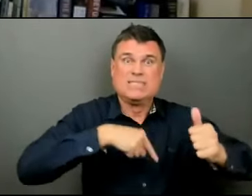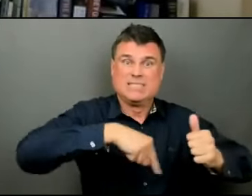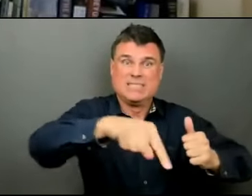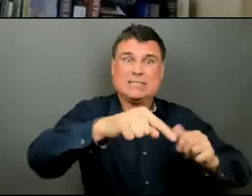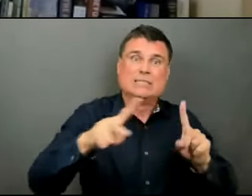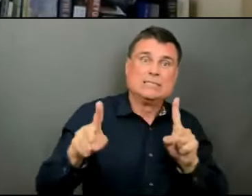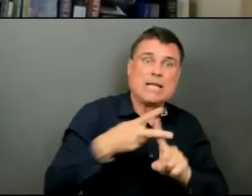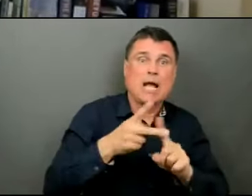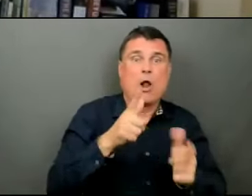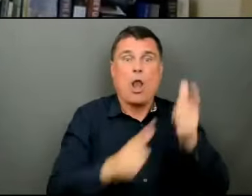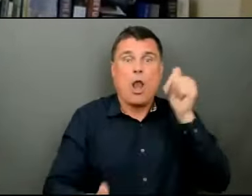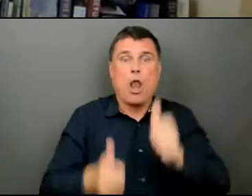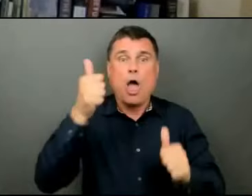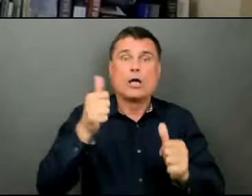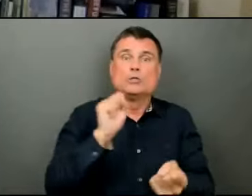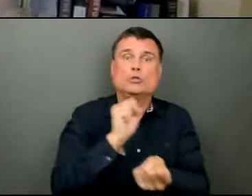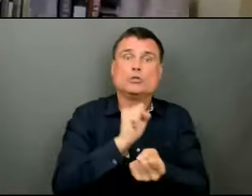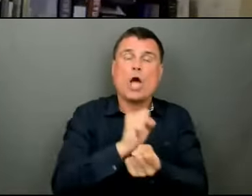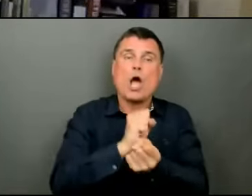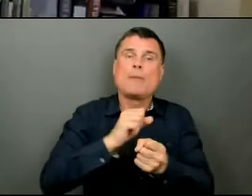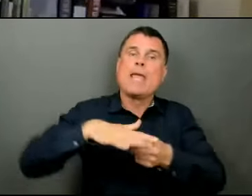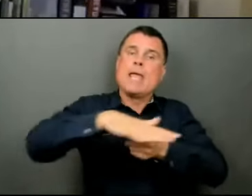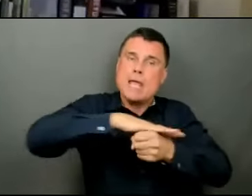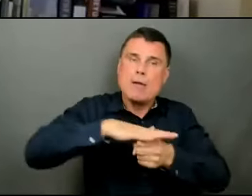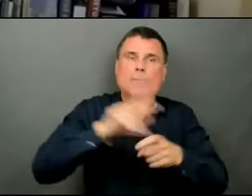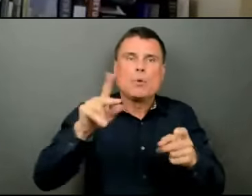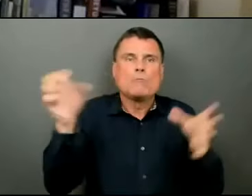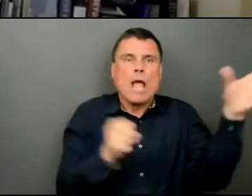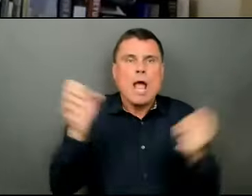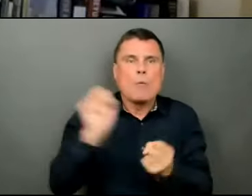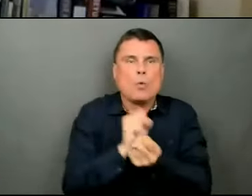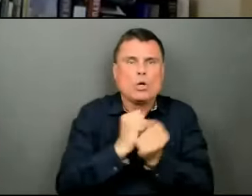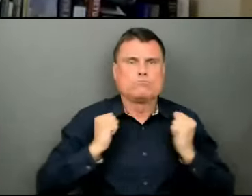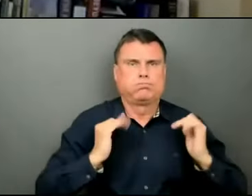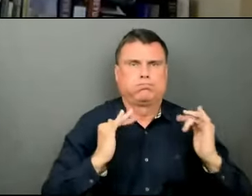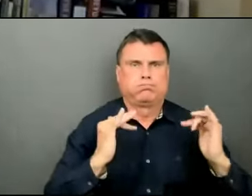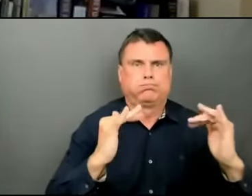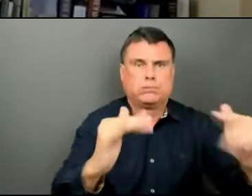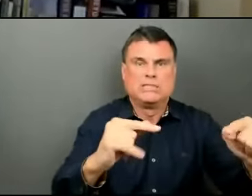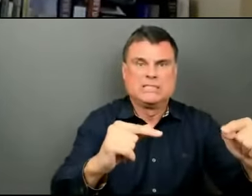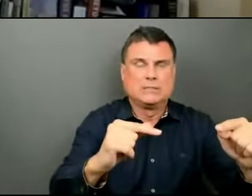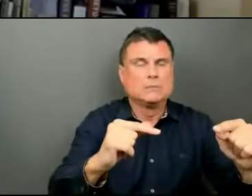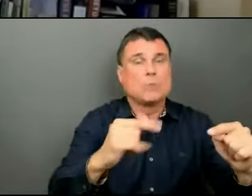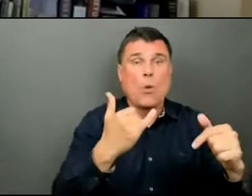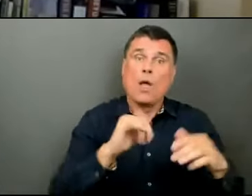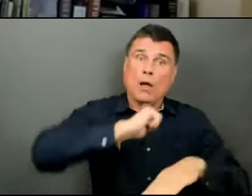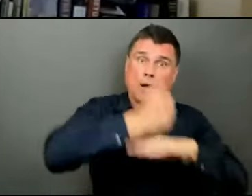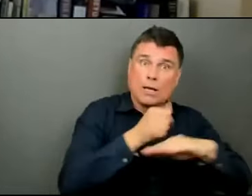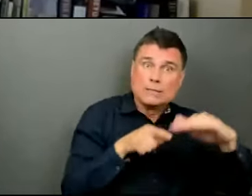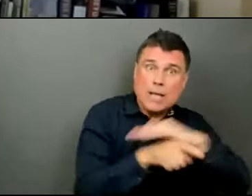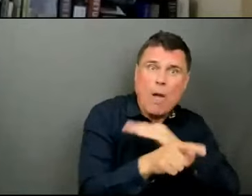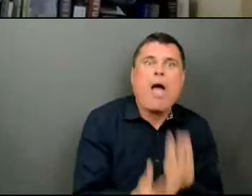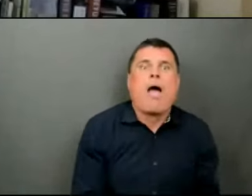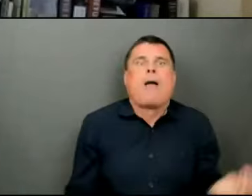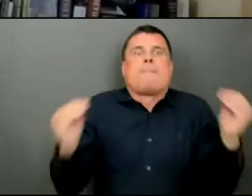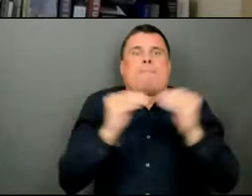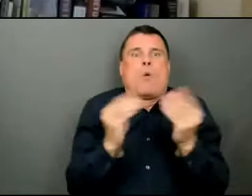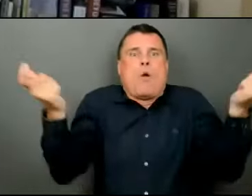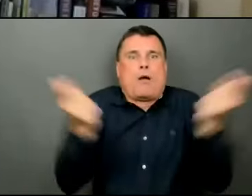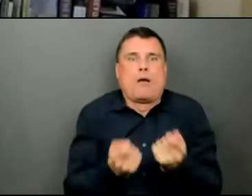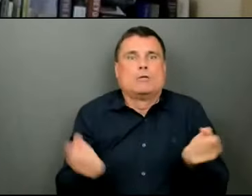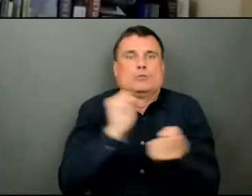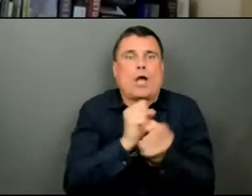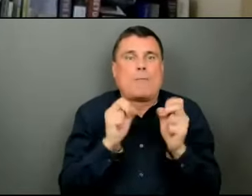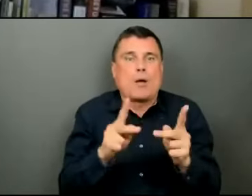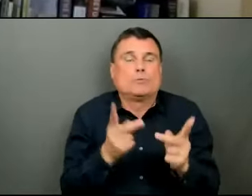jobs. So those jobs are employing people from right across the region. And when you look ahead to the completion of this line, as well as the Langley